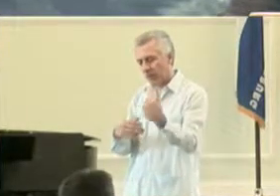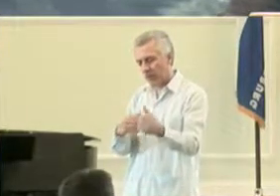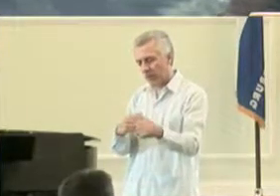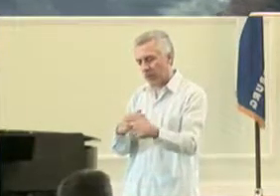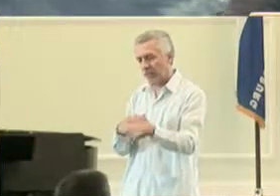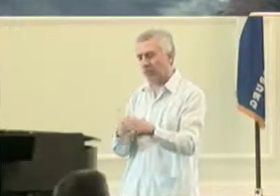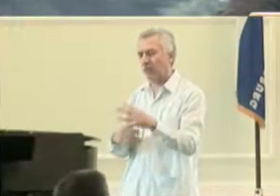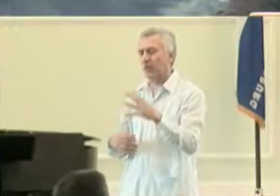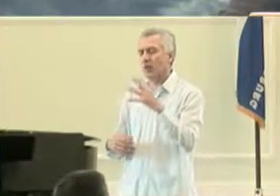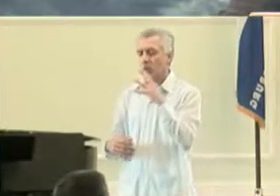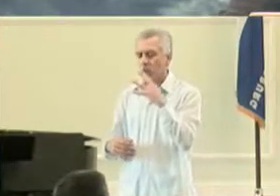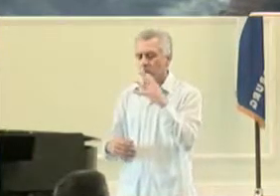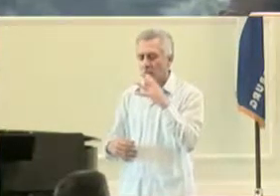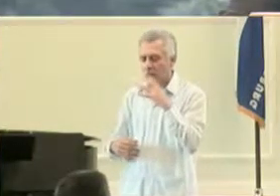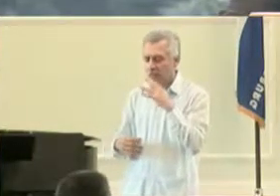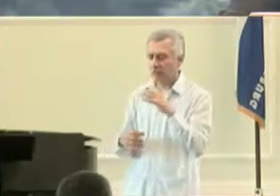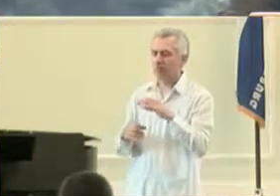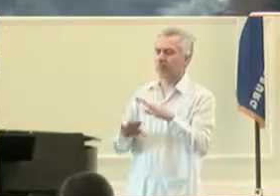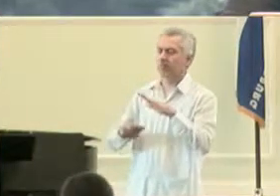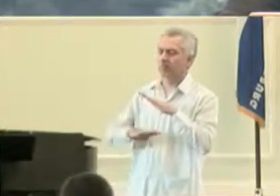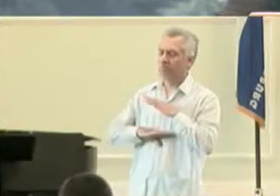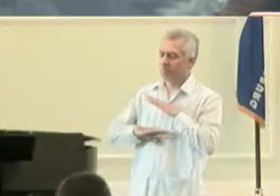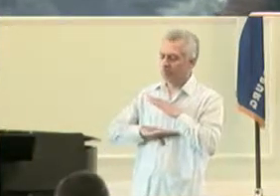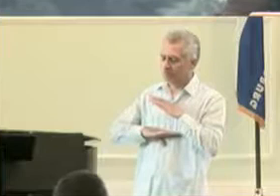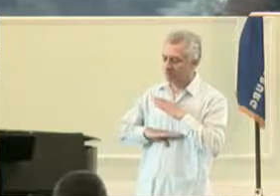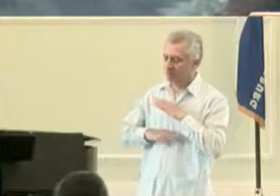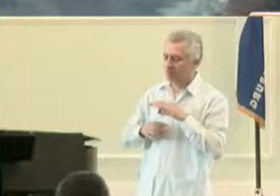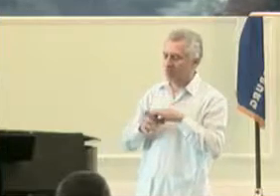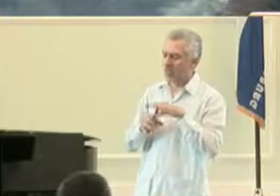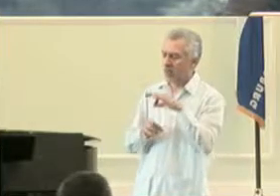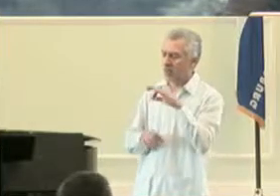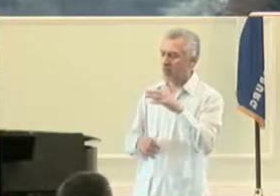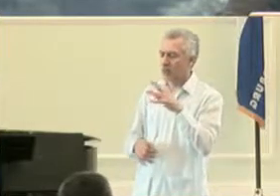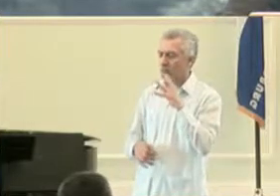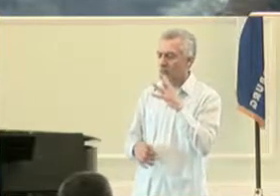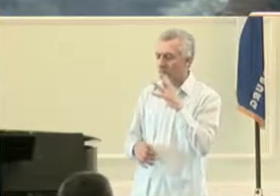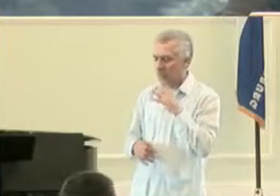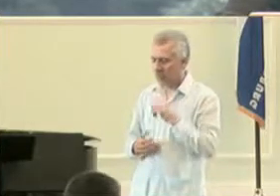and water to drink, the spiritual drink.